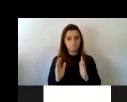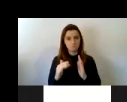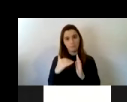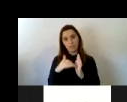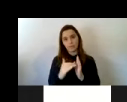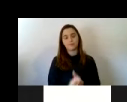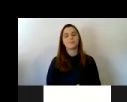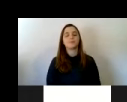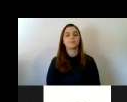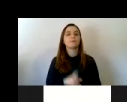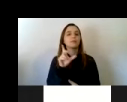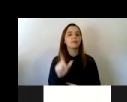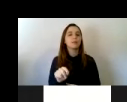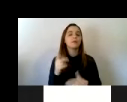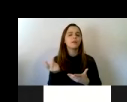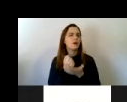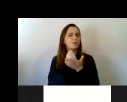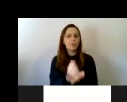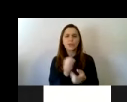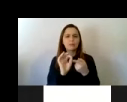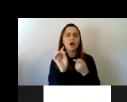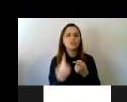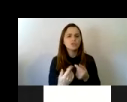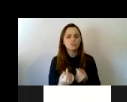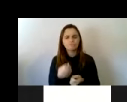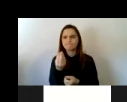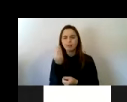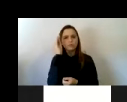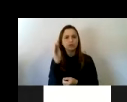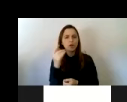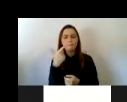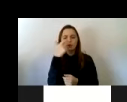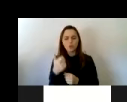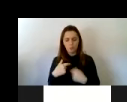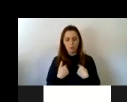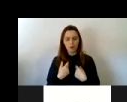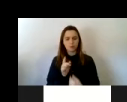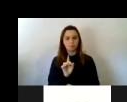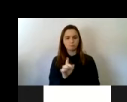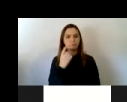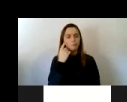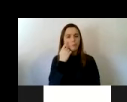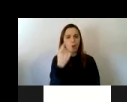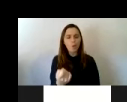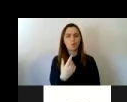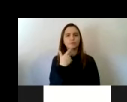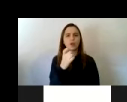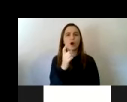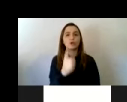of support or advice people are seeking. People, they have question about information. People seeking